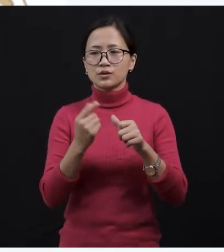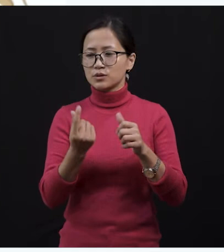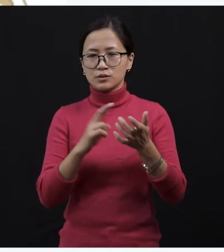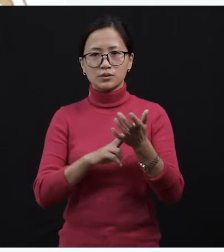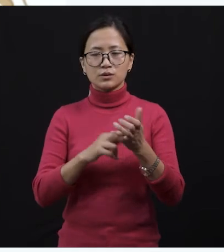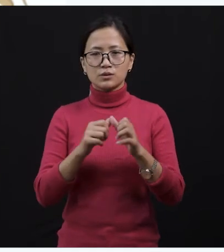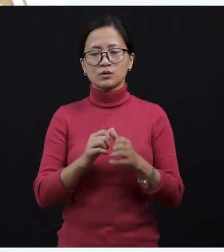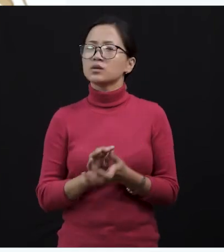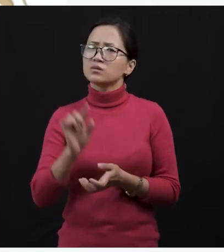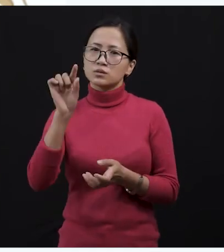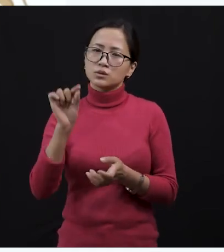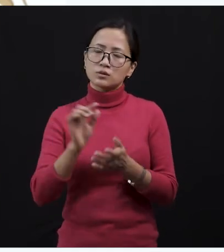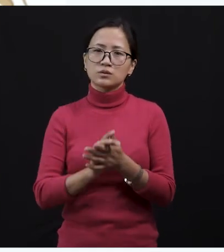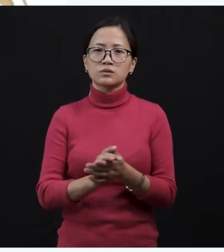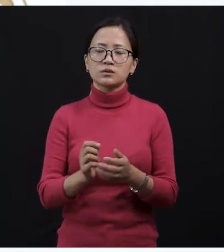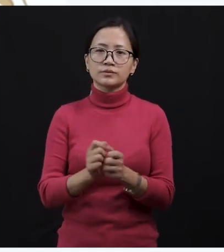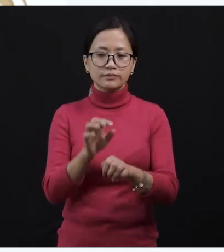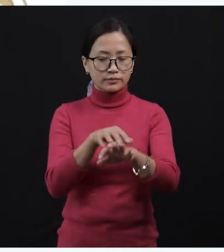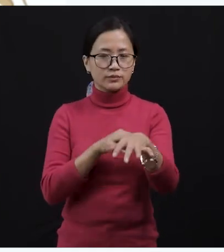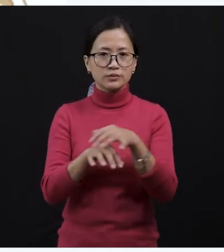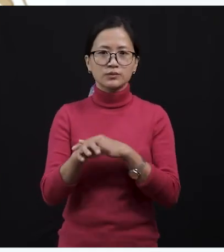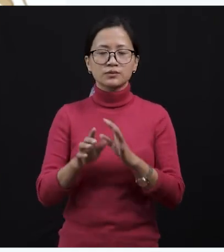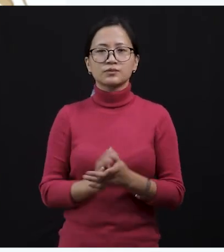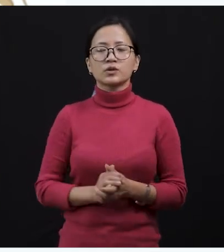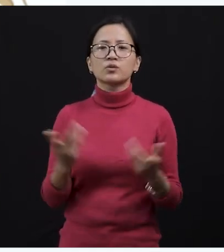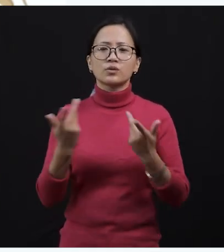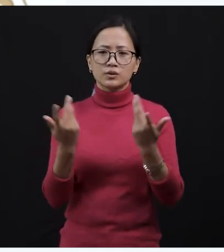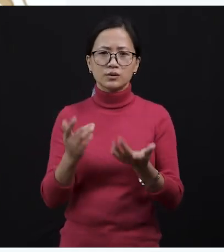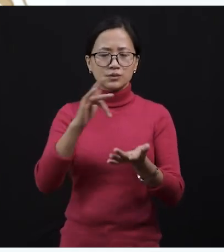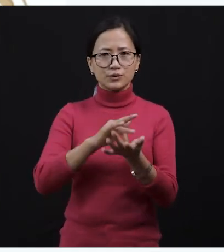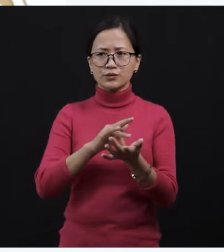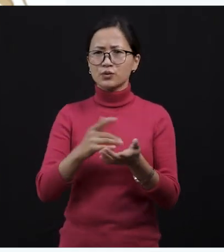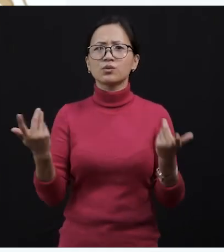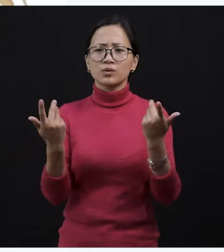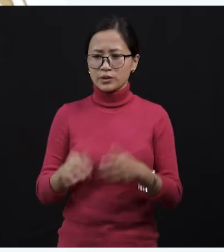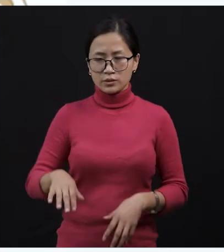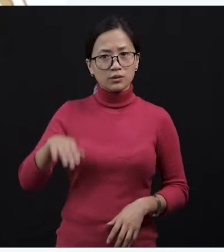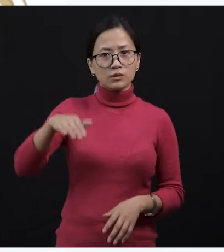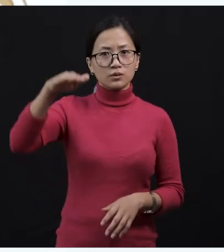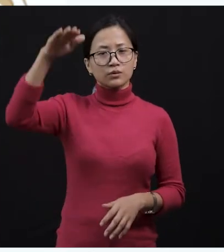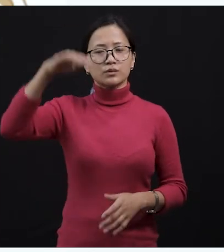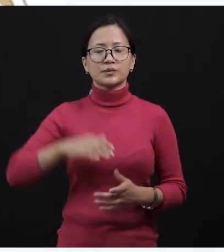to do with animals, okay? Where they live, where they grow.